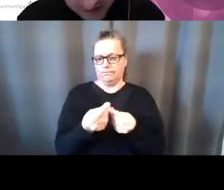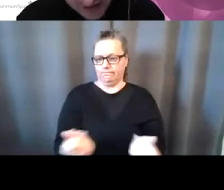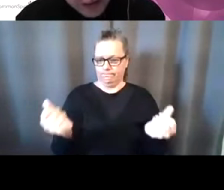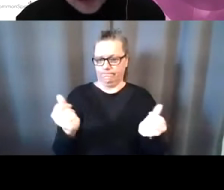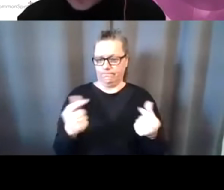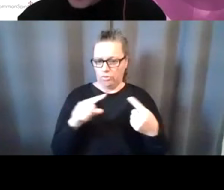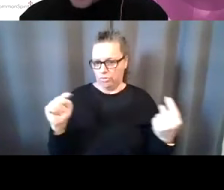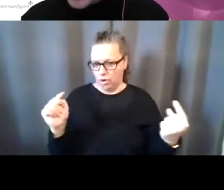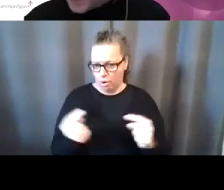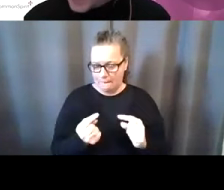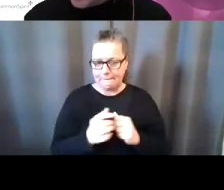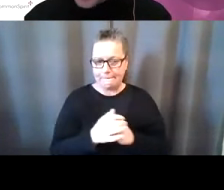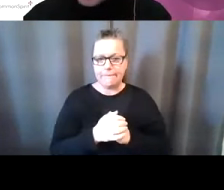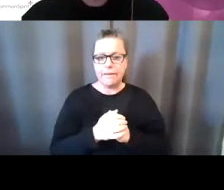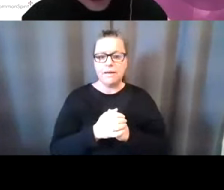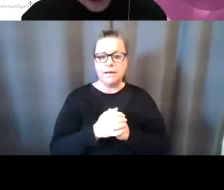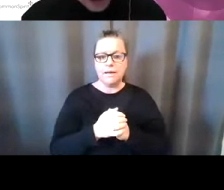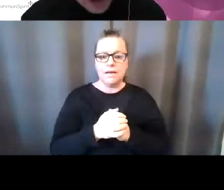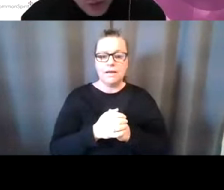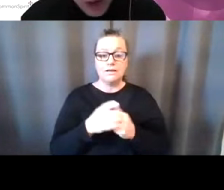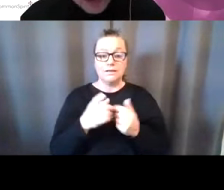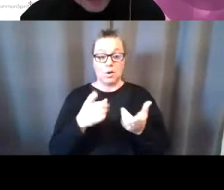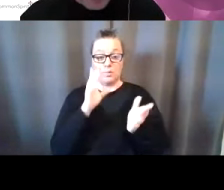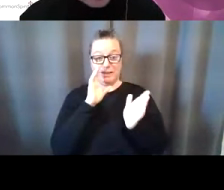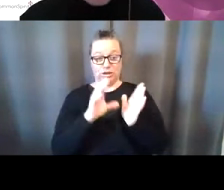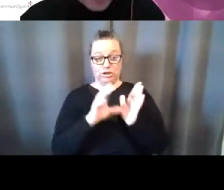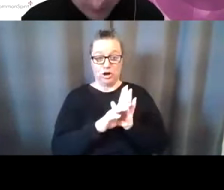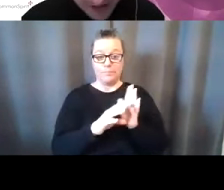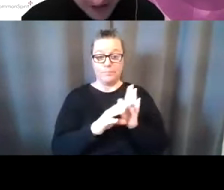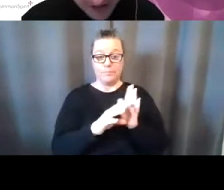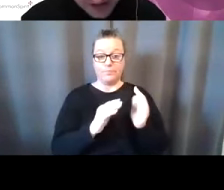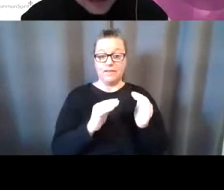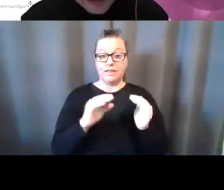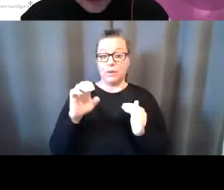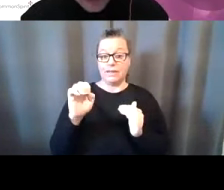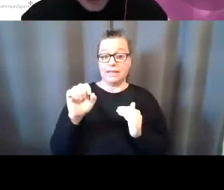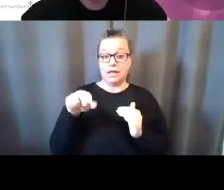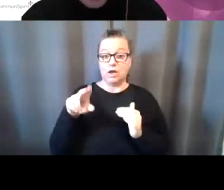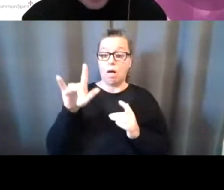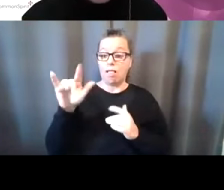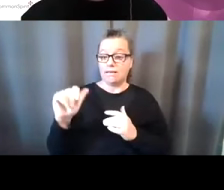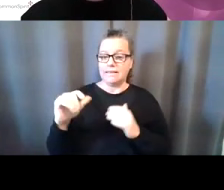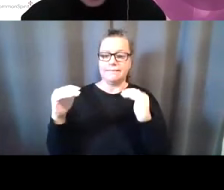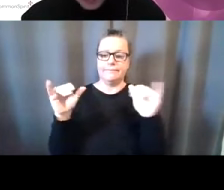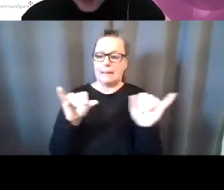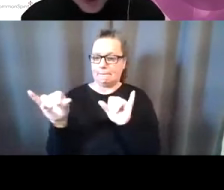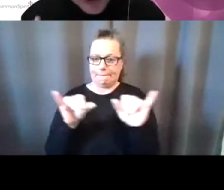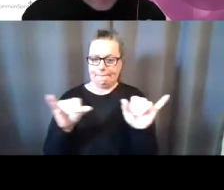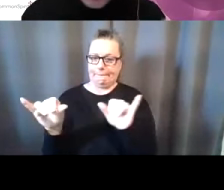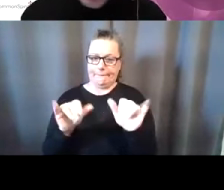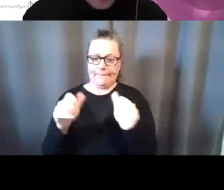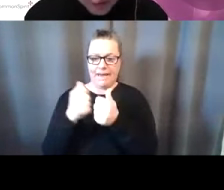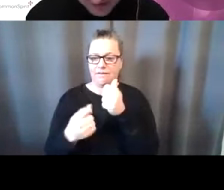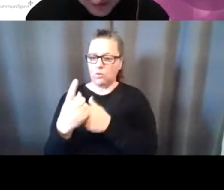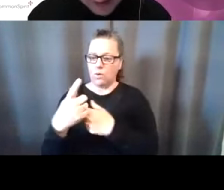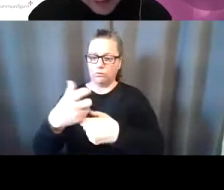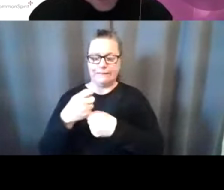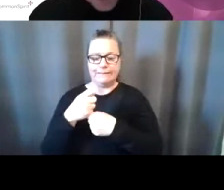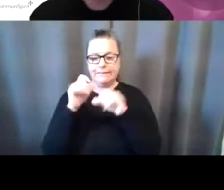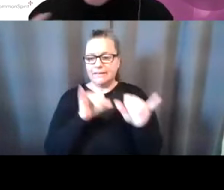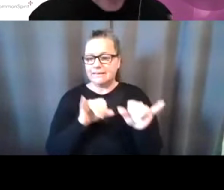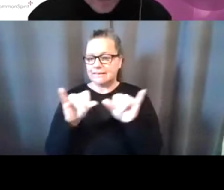harms. So as depicted by this picture, equality is the sameness, where every individual and group receives the same